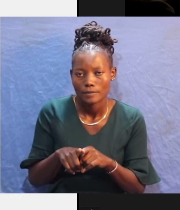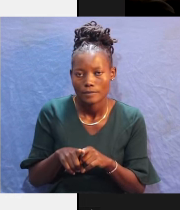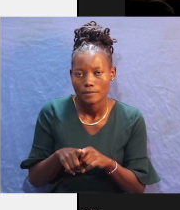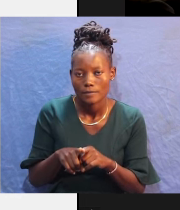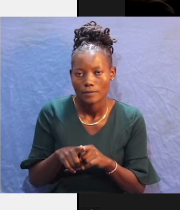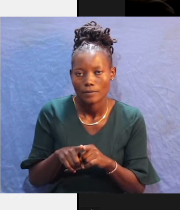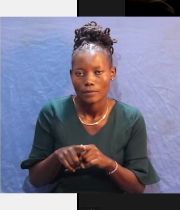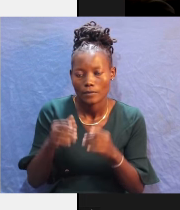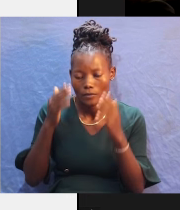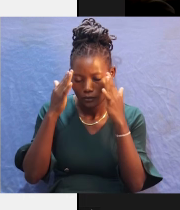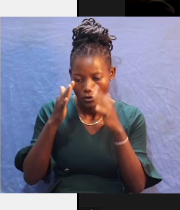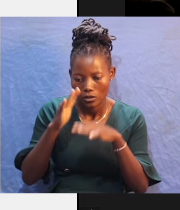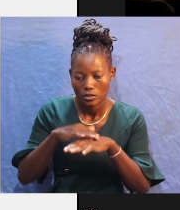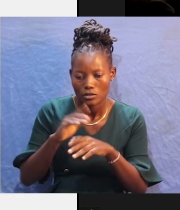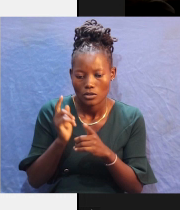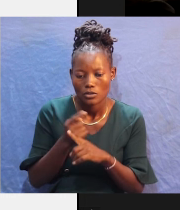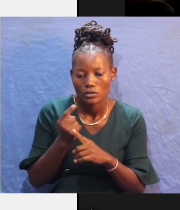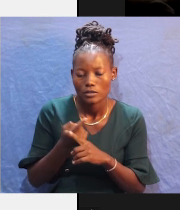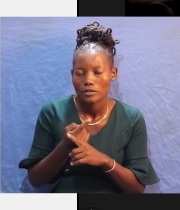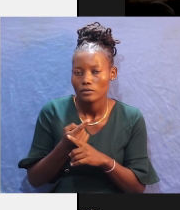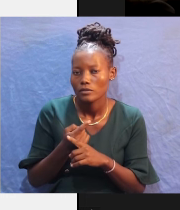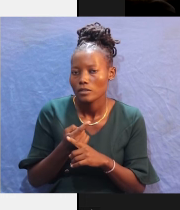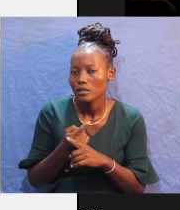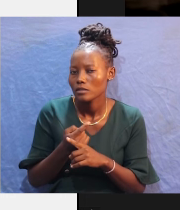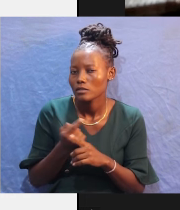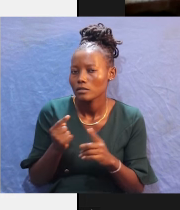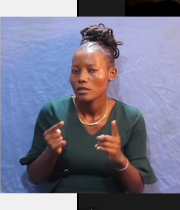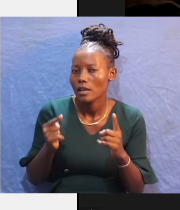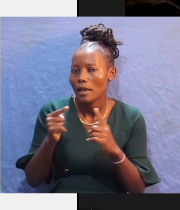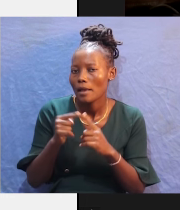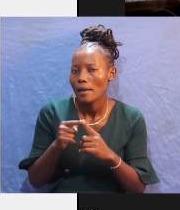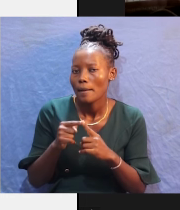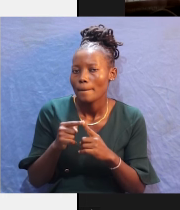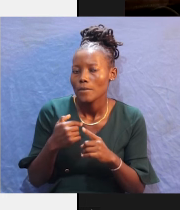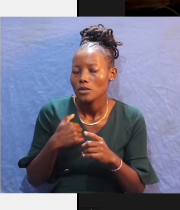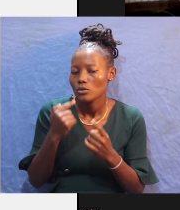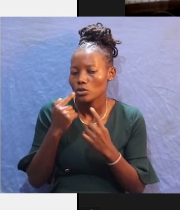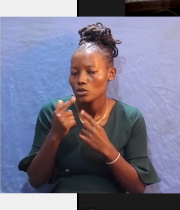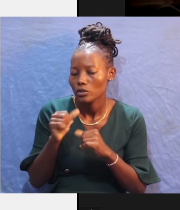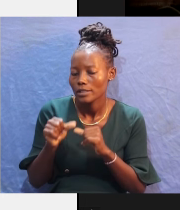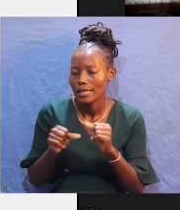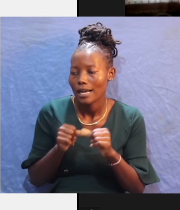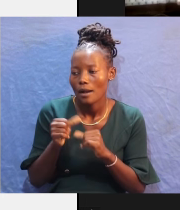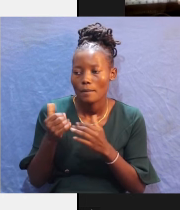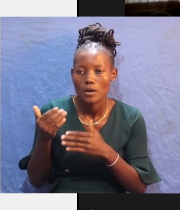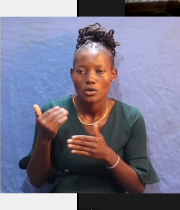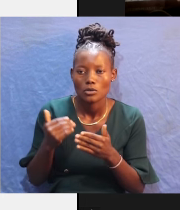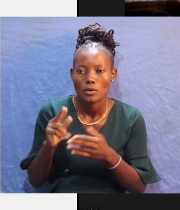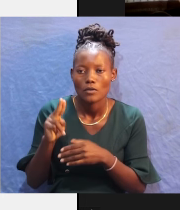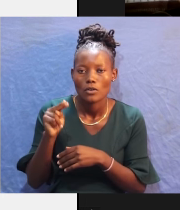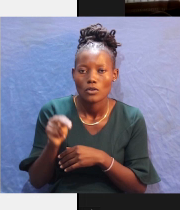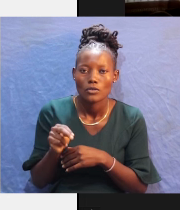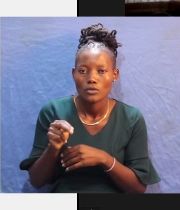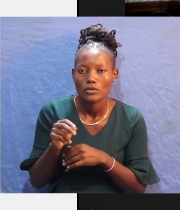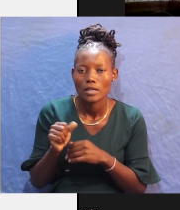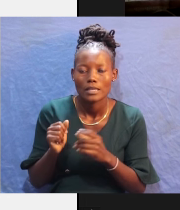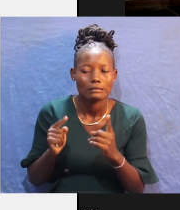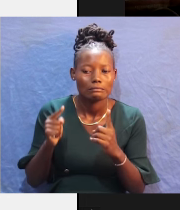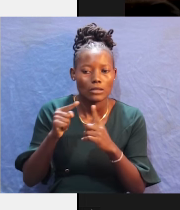different, attaining some different objectives. What I was talking about with the UN Sustainable